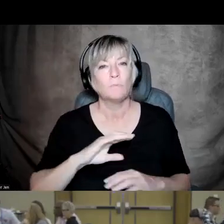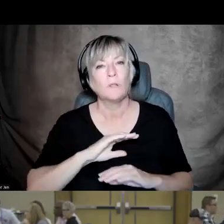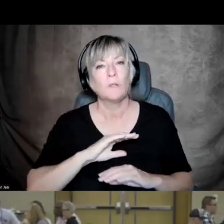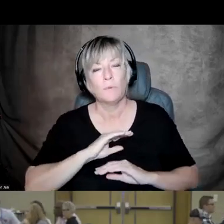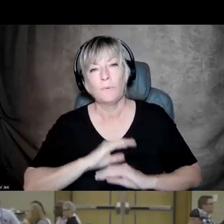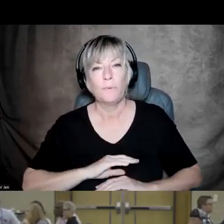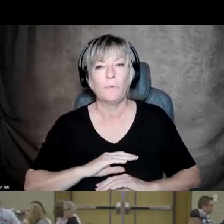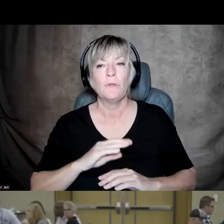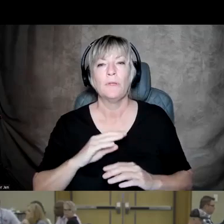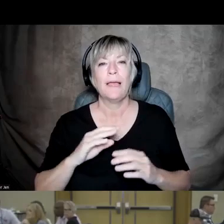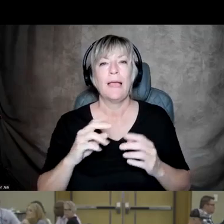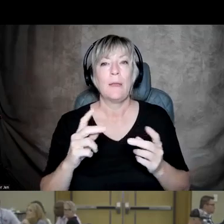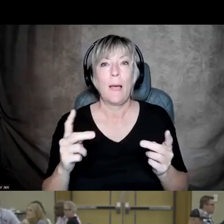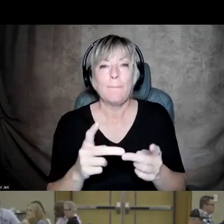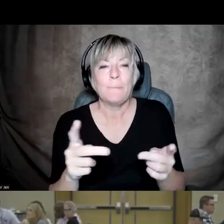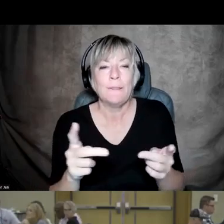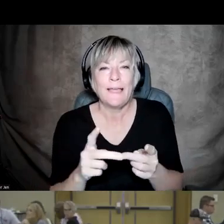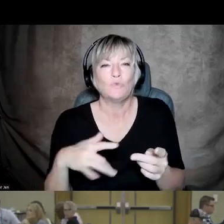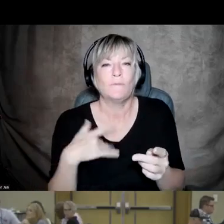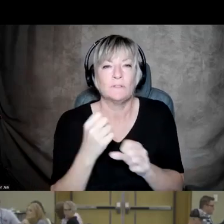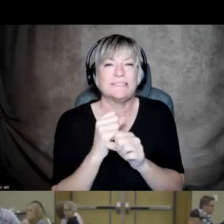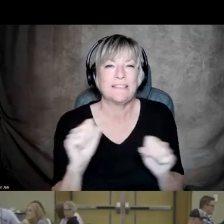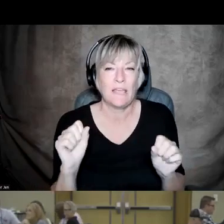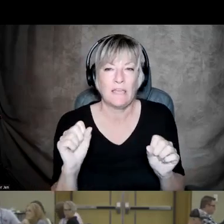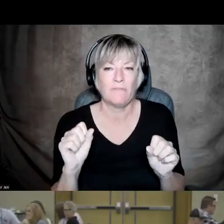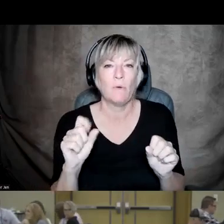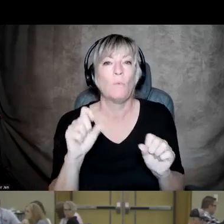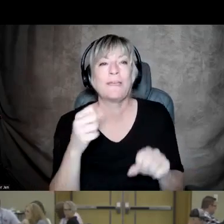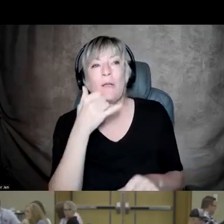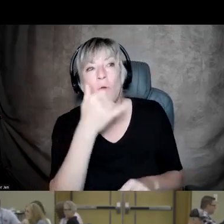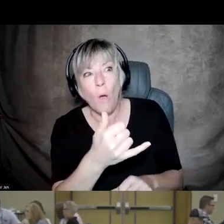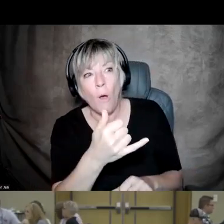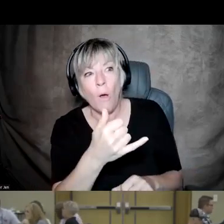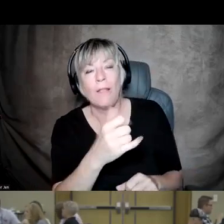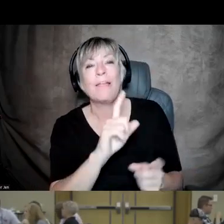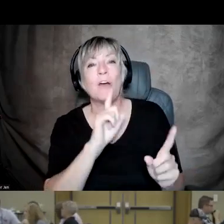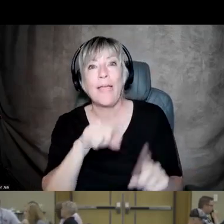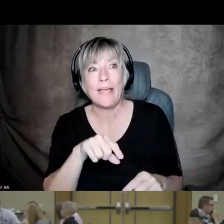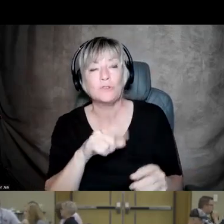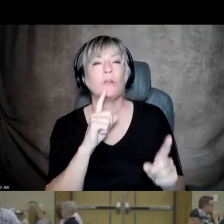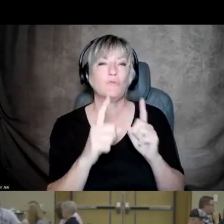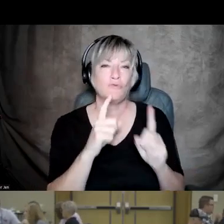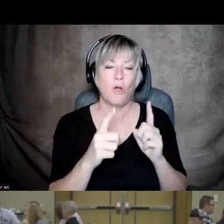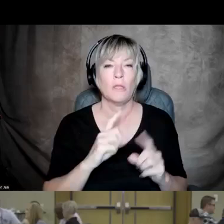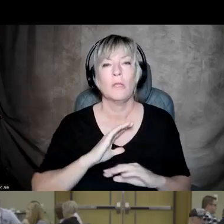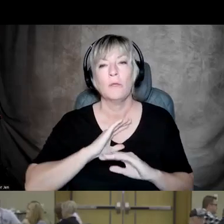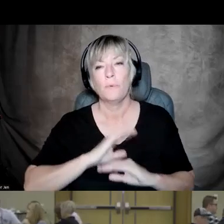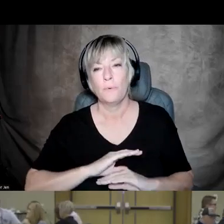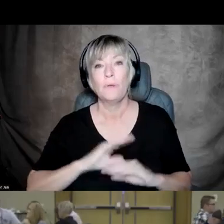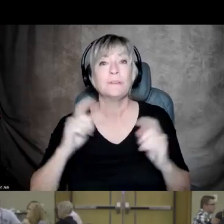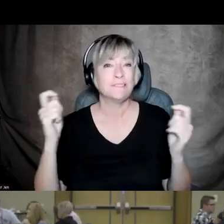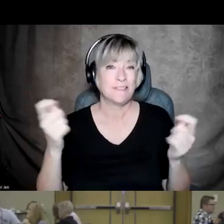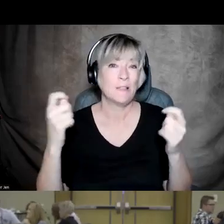and a place where we can feel safe, whom we can call and talk. That was my biggest relief, and it was a